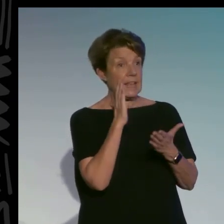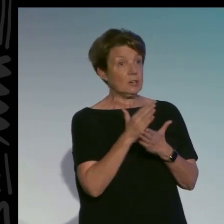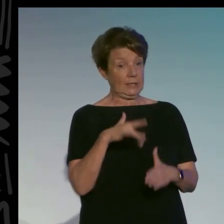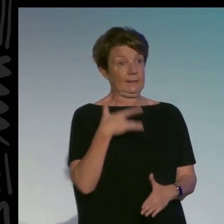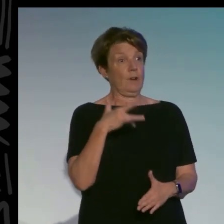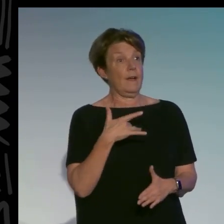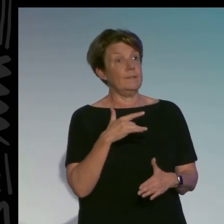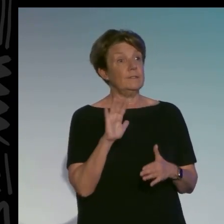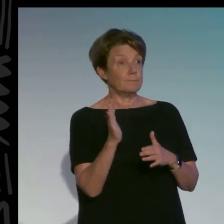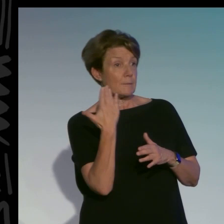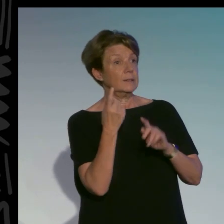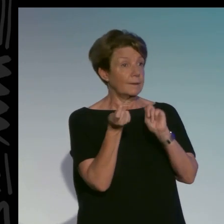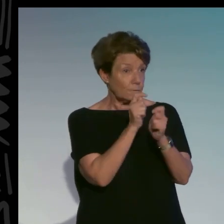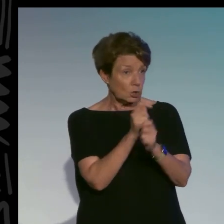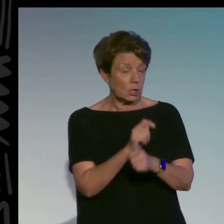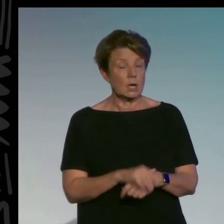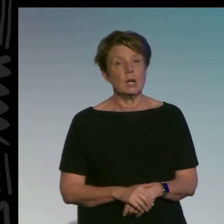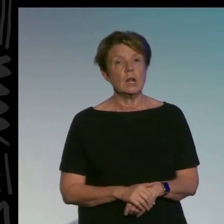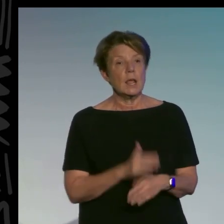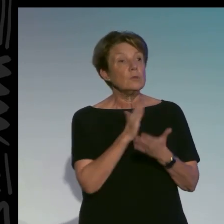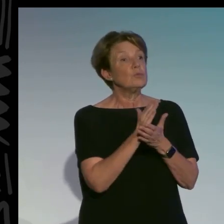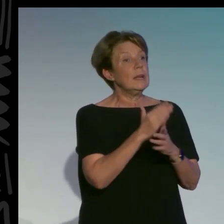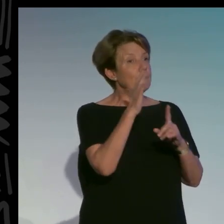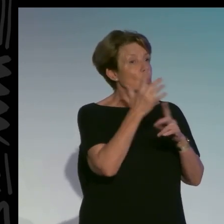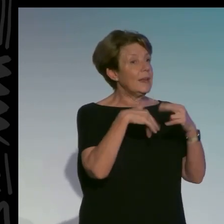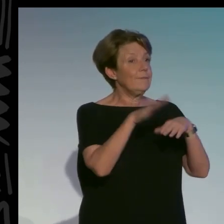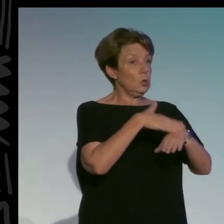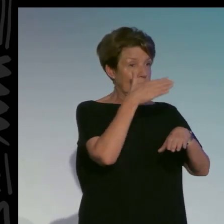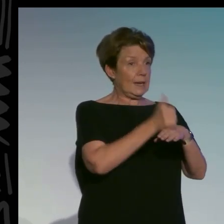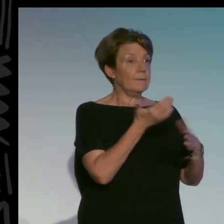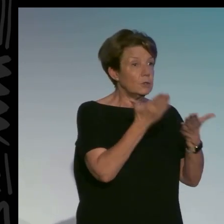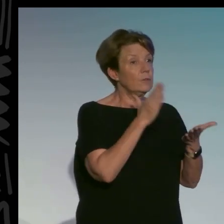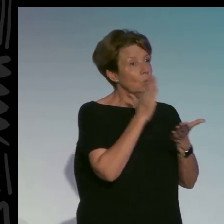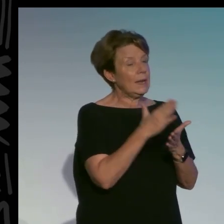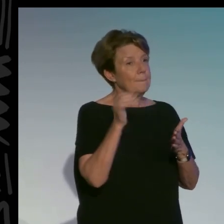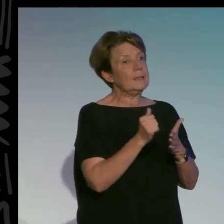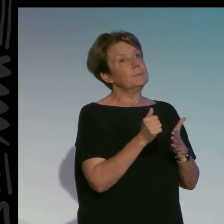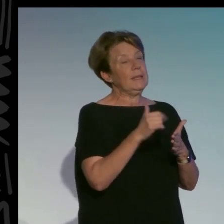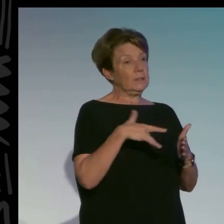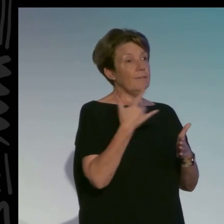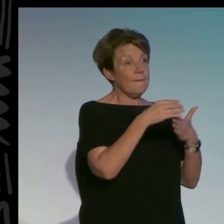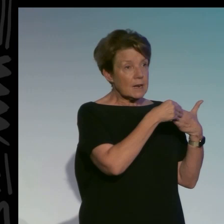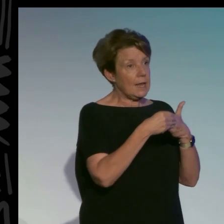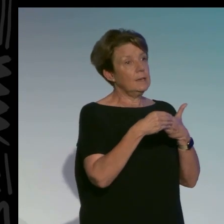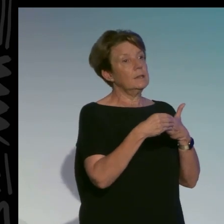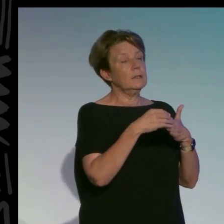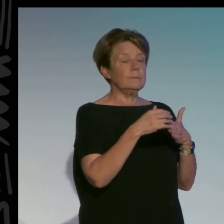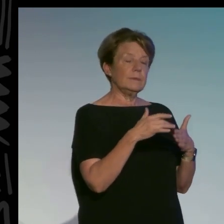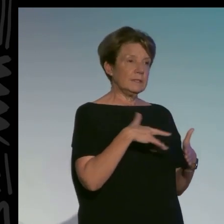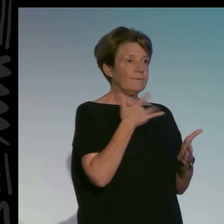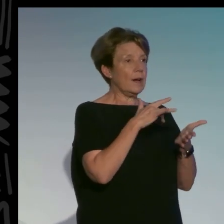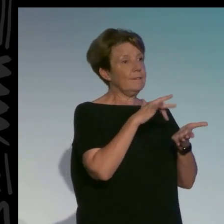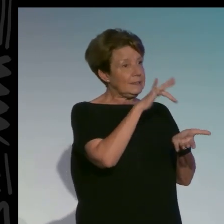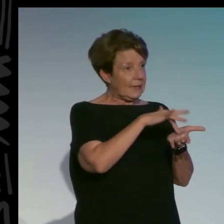I want to acknowledge them. It's really important if you're setting up a service that is survivor-led and survivor-centred, in other words, so we don't cause